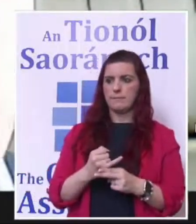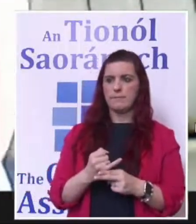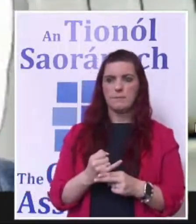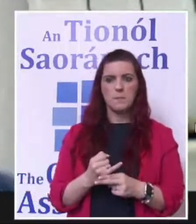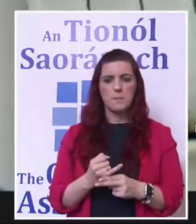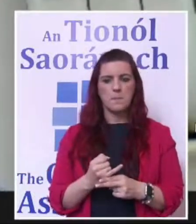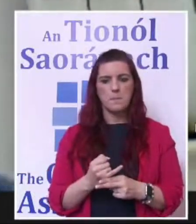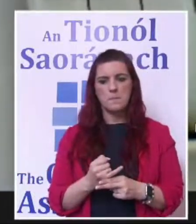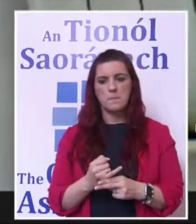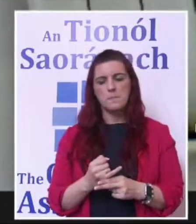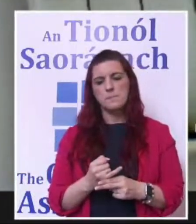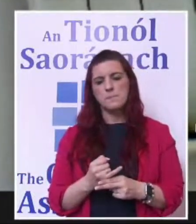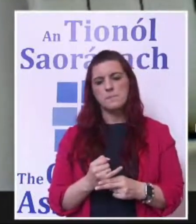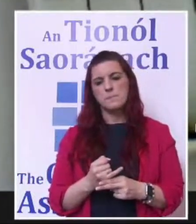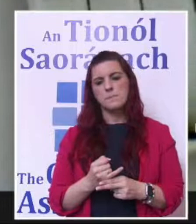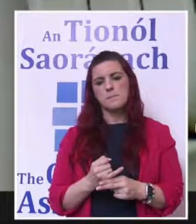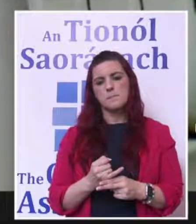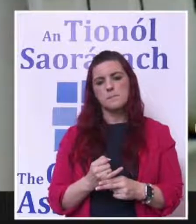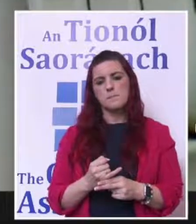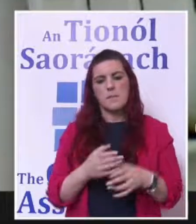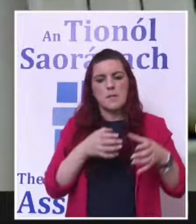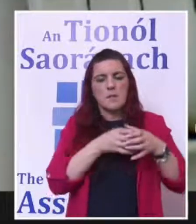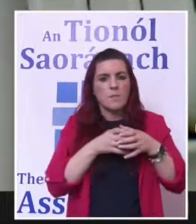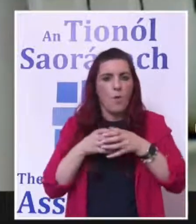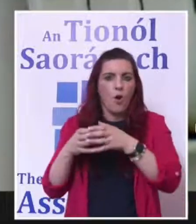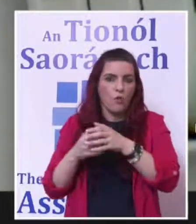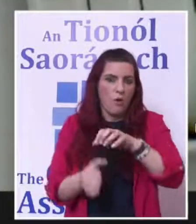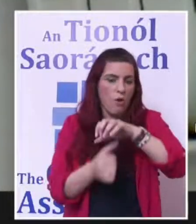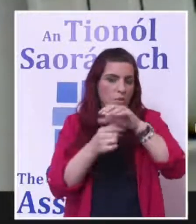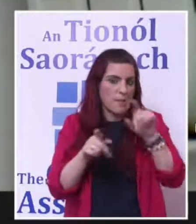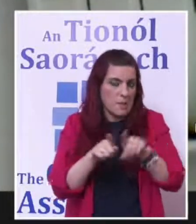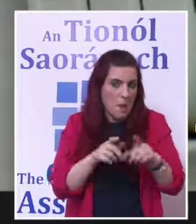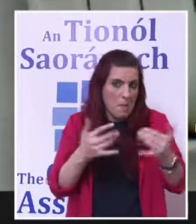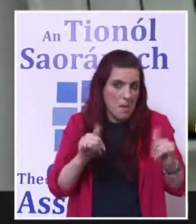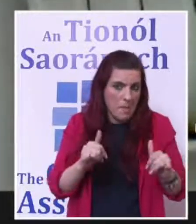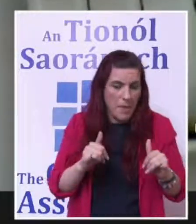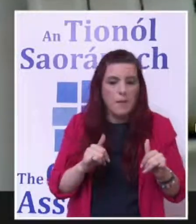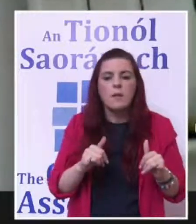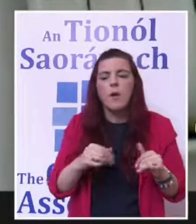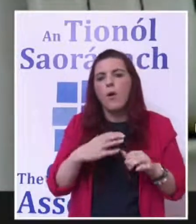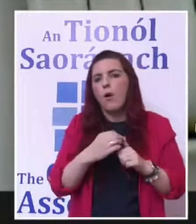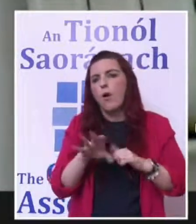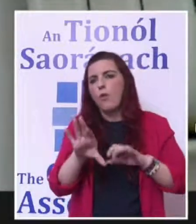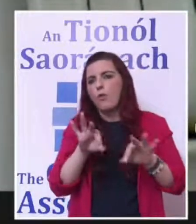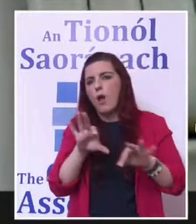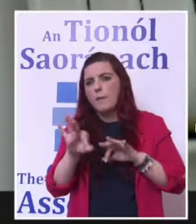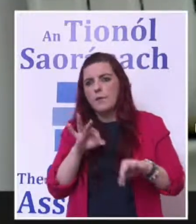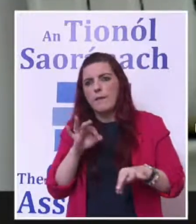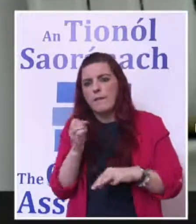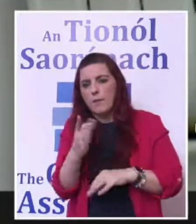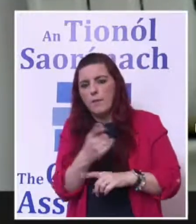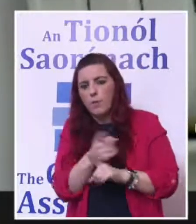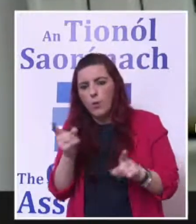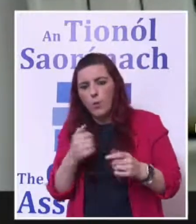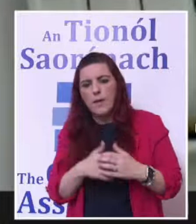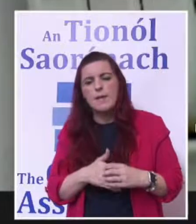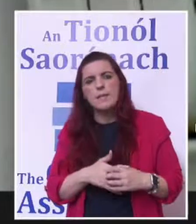existing and remaining smaller authorities as well. The other option that's been touched on